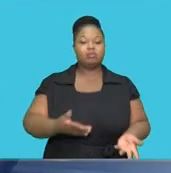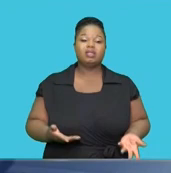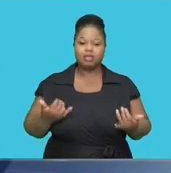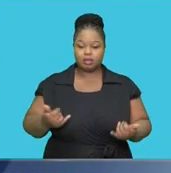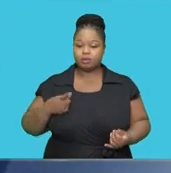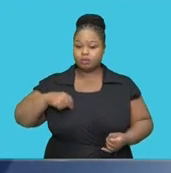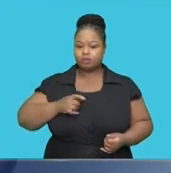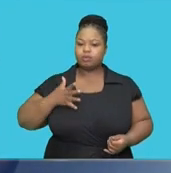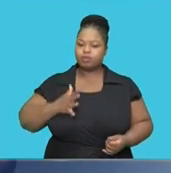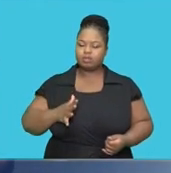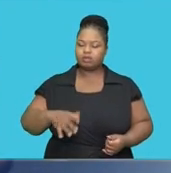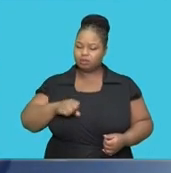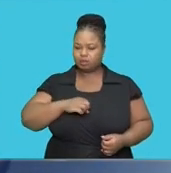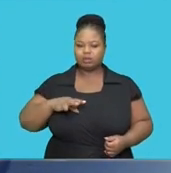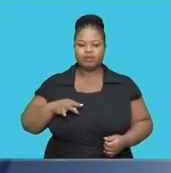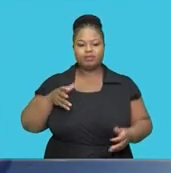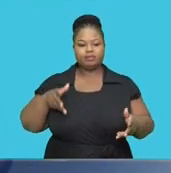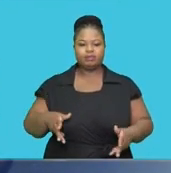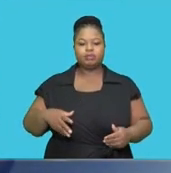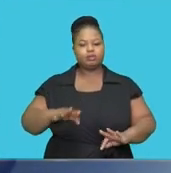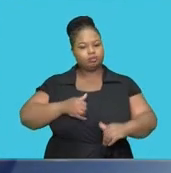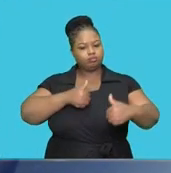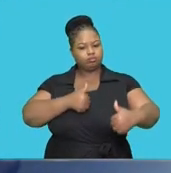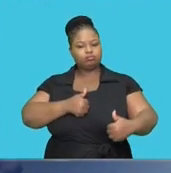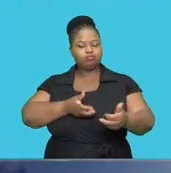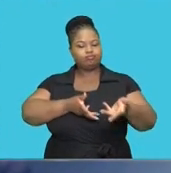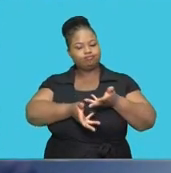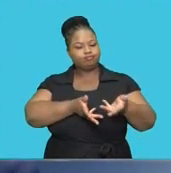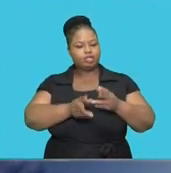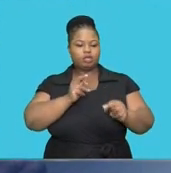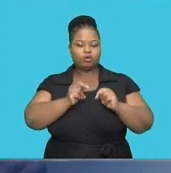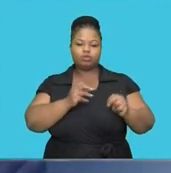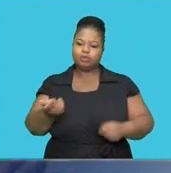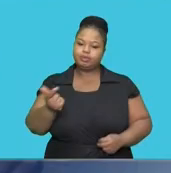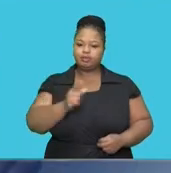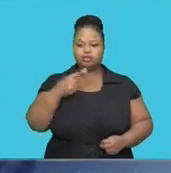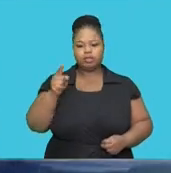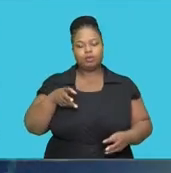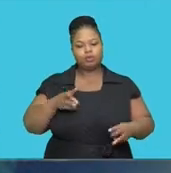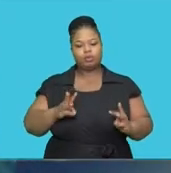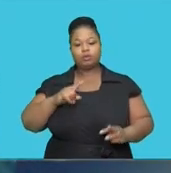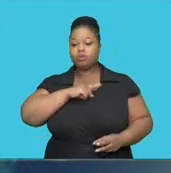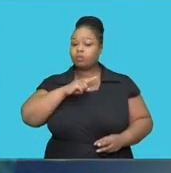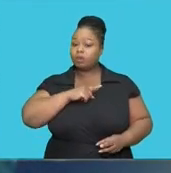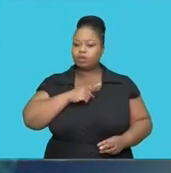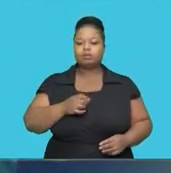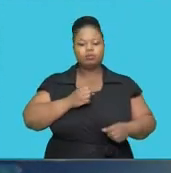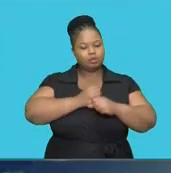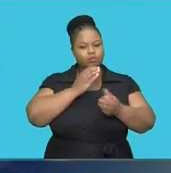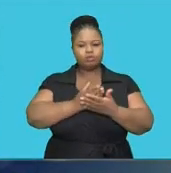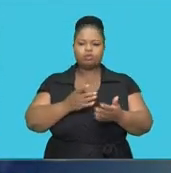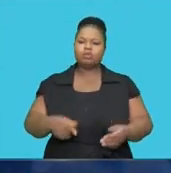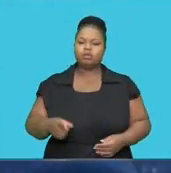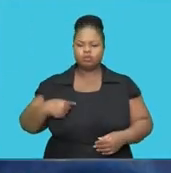Ukuthi njengebasebenzi nenkampani kuhlalwa phansi ukukhulumiswana ngendlela e-right eyifana ebhekisana ukuthi yenza ibe